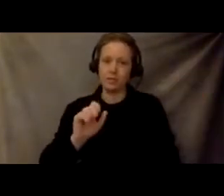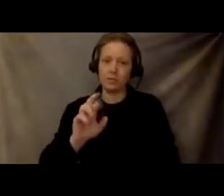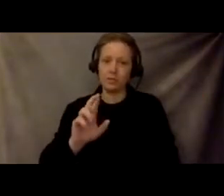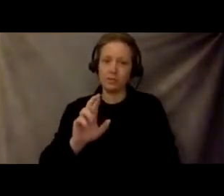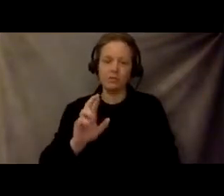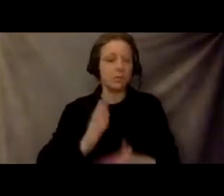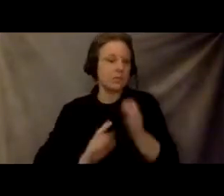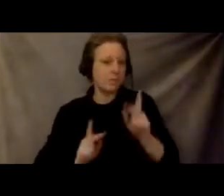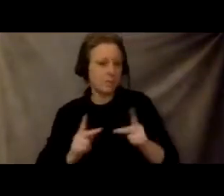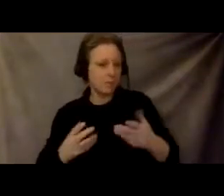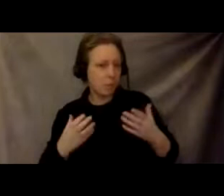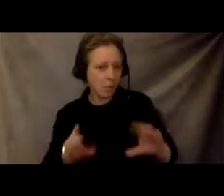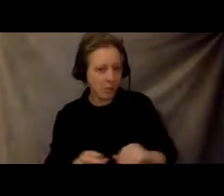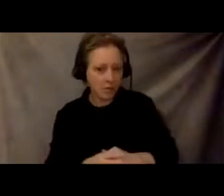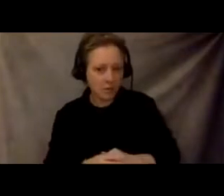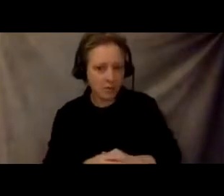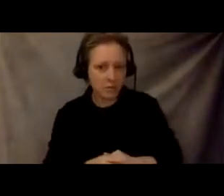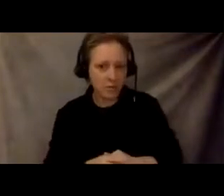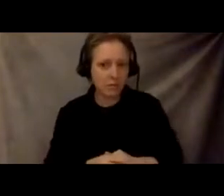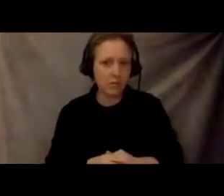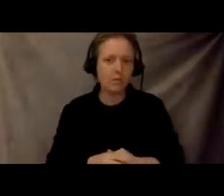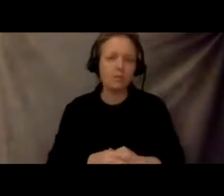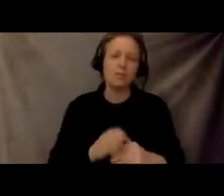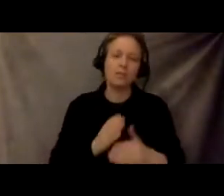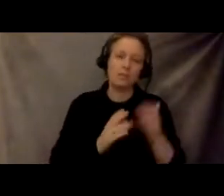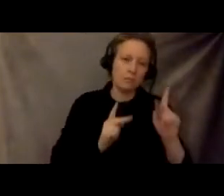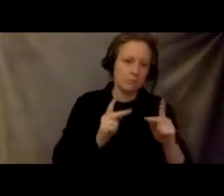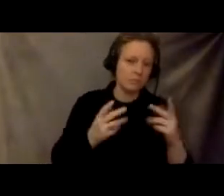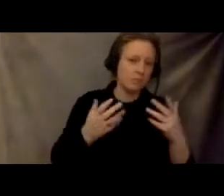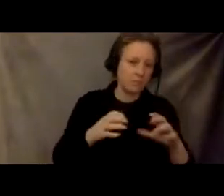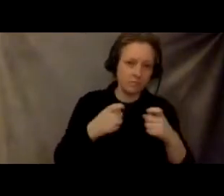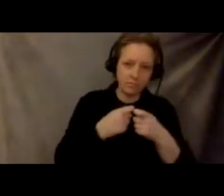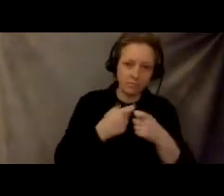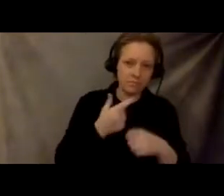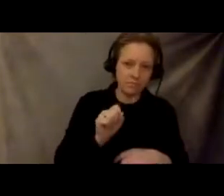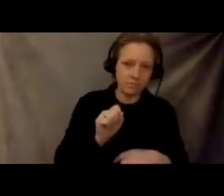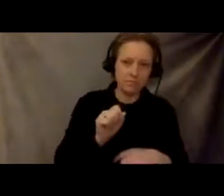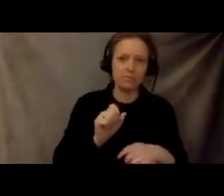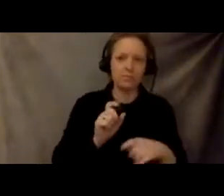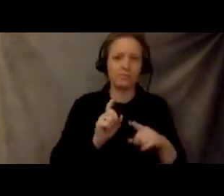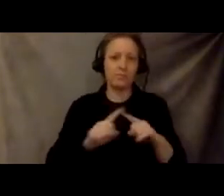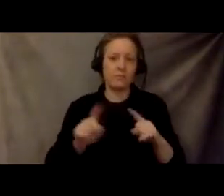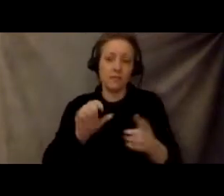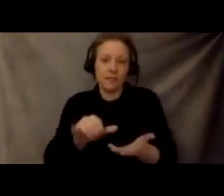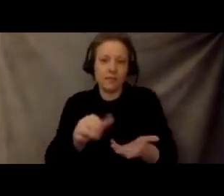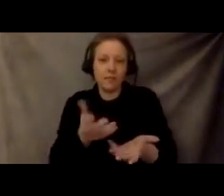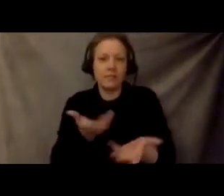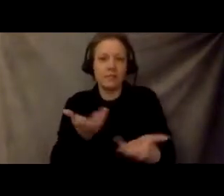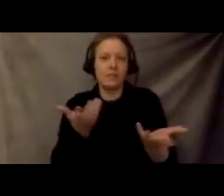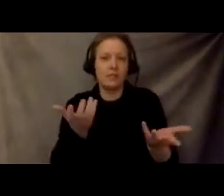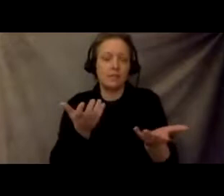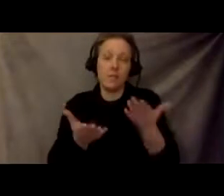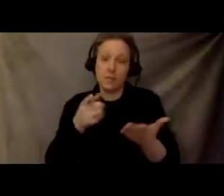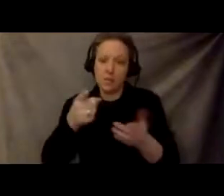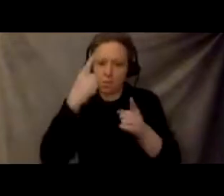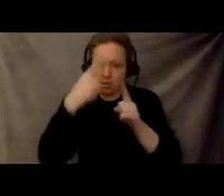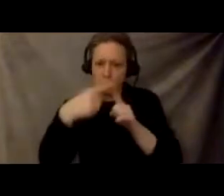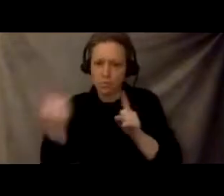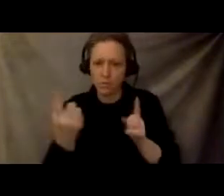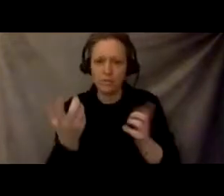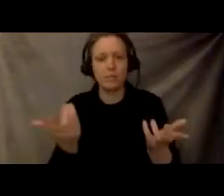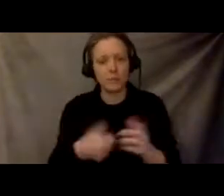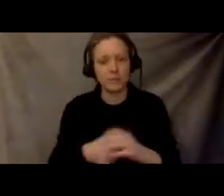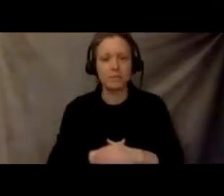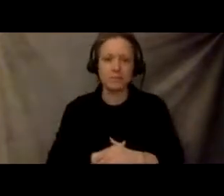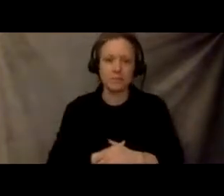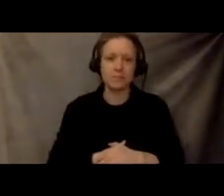don't want liquefied gas. That's, not a dirty process. You disagree with me, but I'd